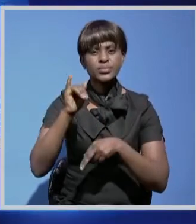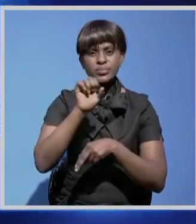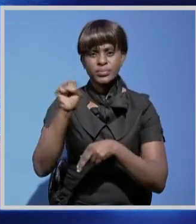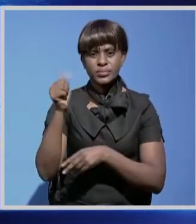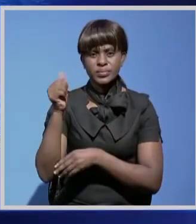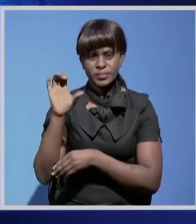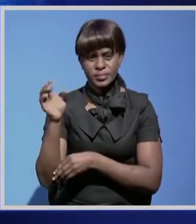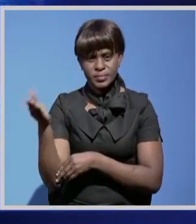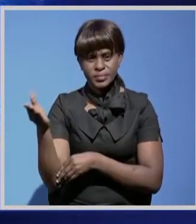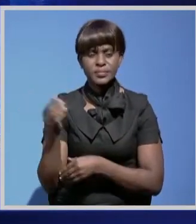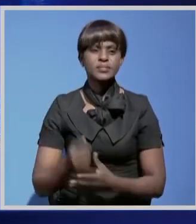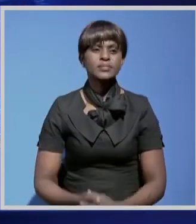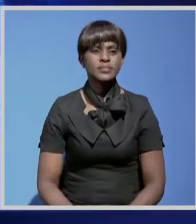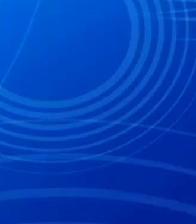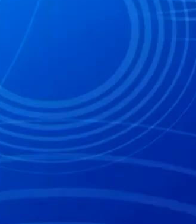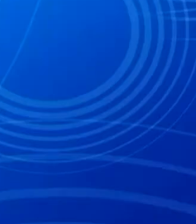Chipampe.